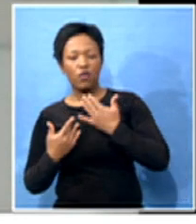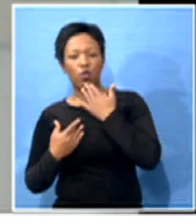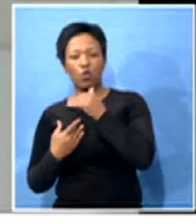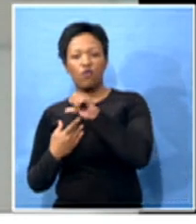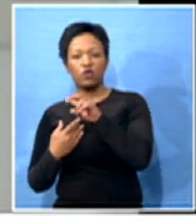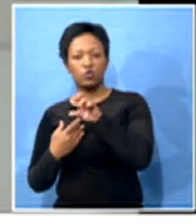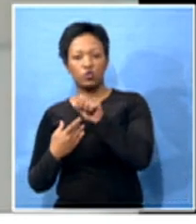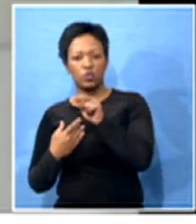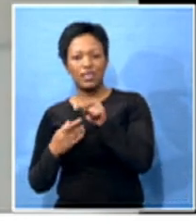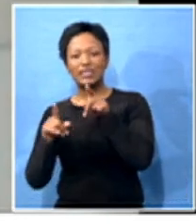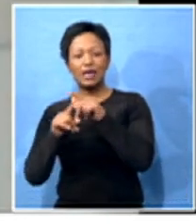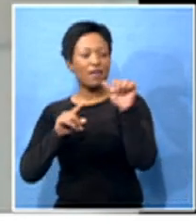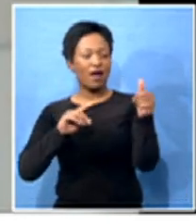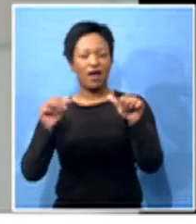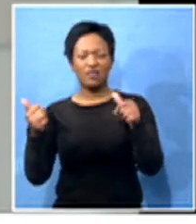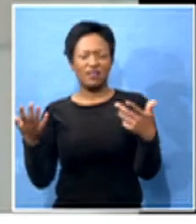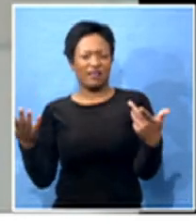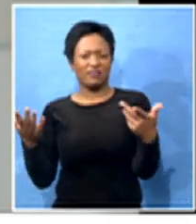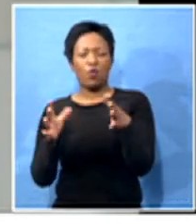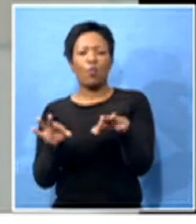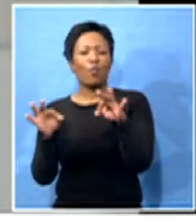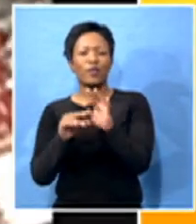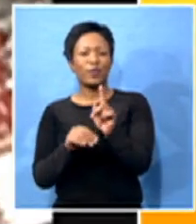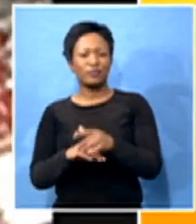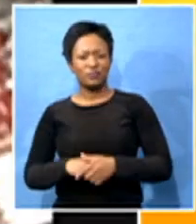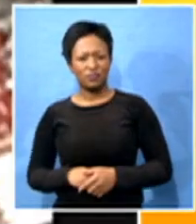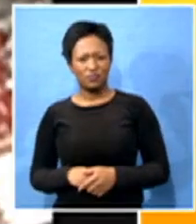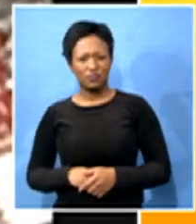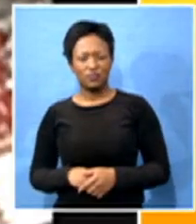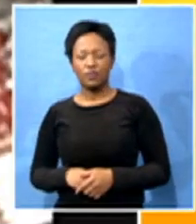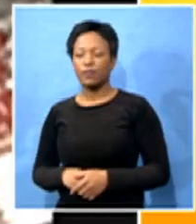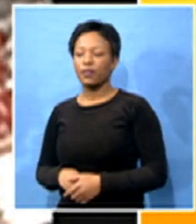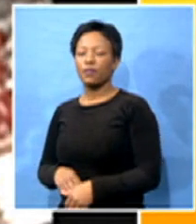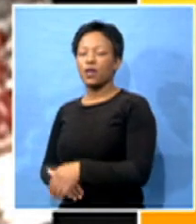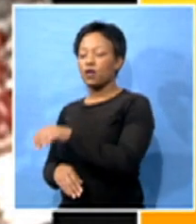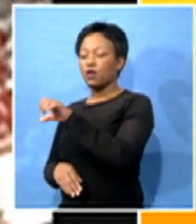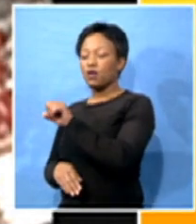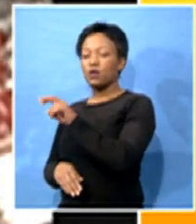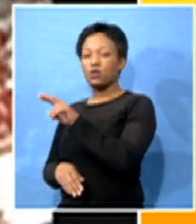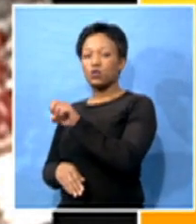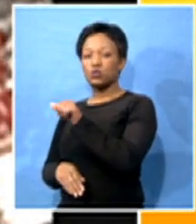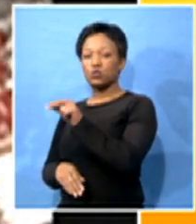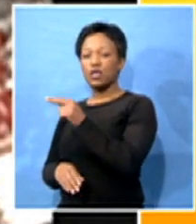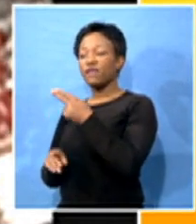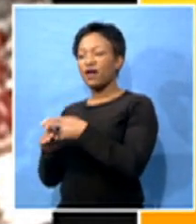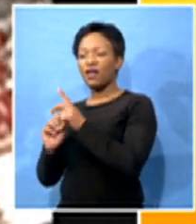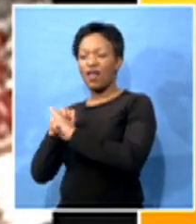others, clearly, what is it worth? Yeah. Susan, I'm going to leave the final word with you. What would you like to see